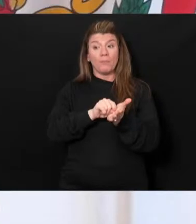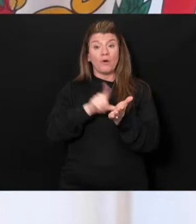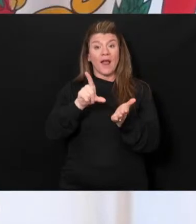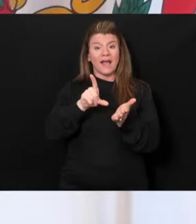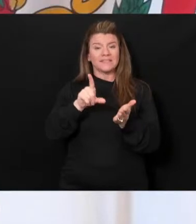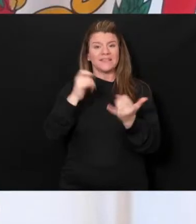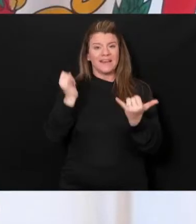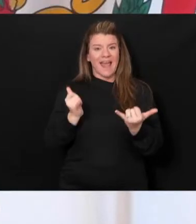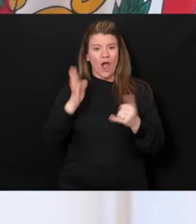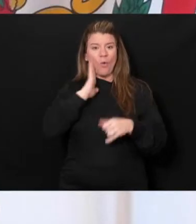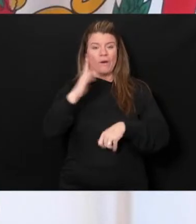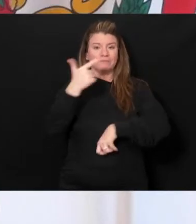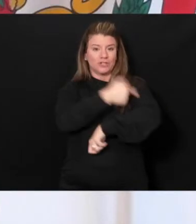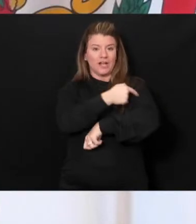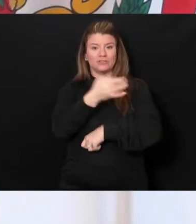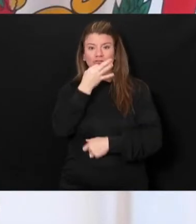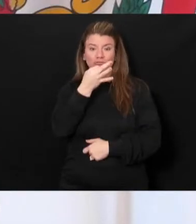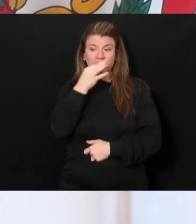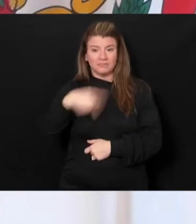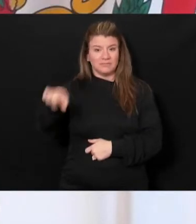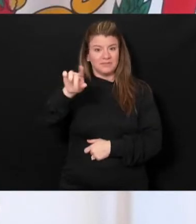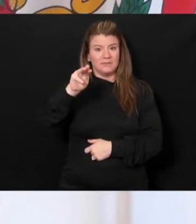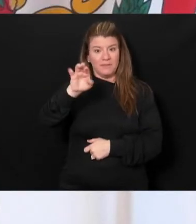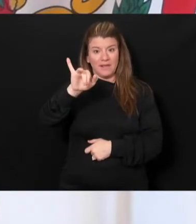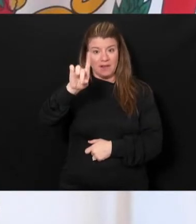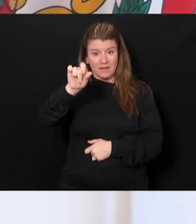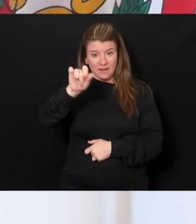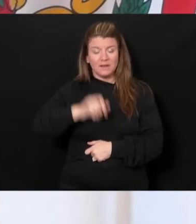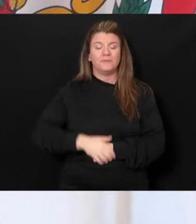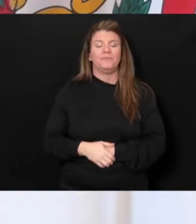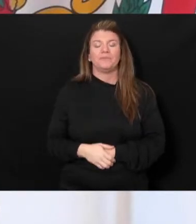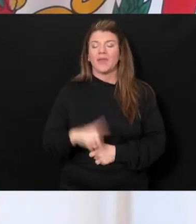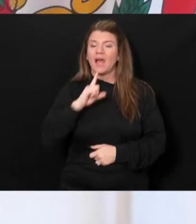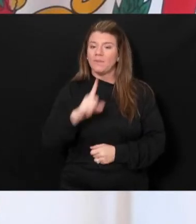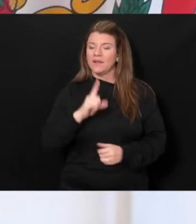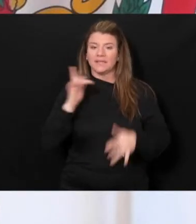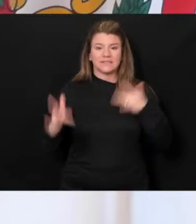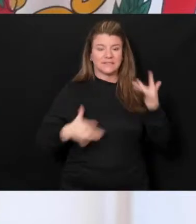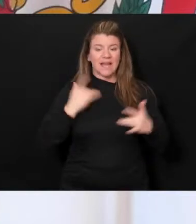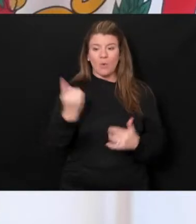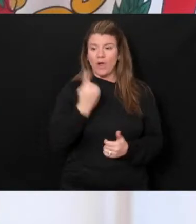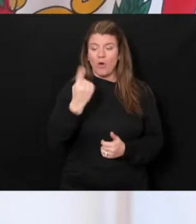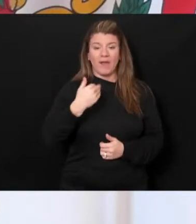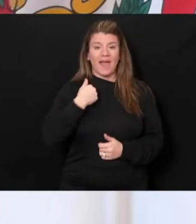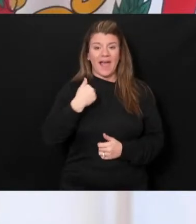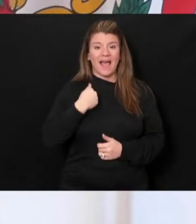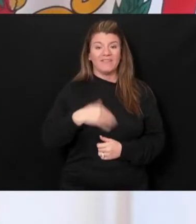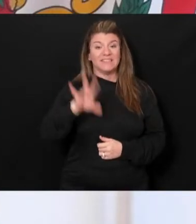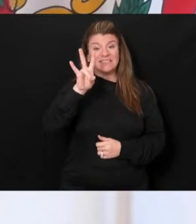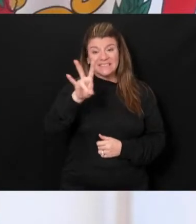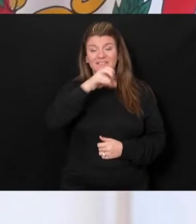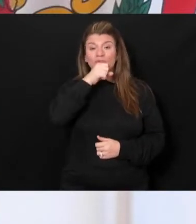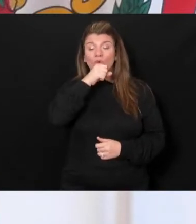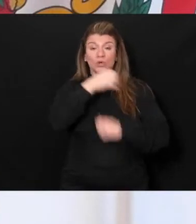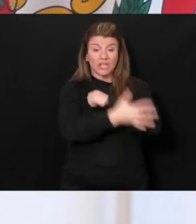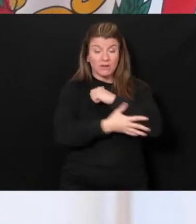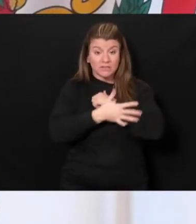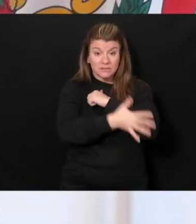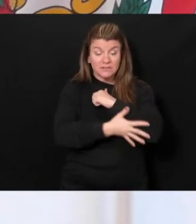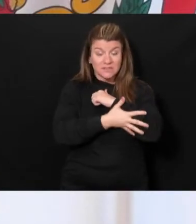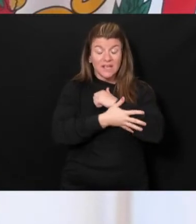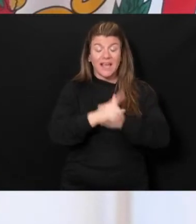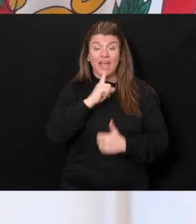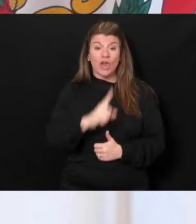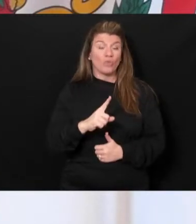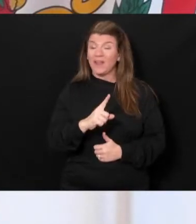their shots. That's really good. I am tickled to death that we only have 7 orange counties. And